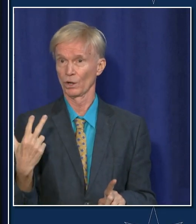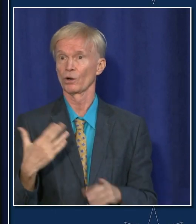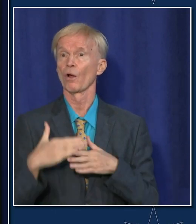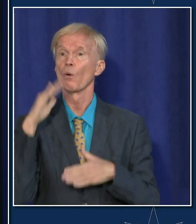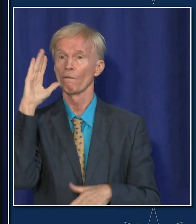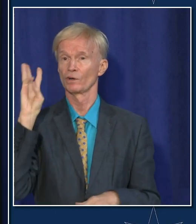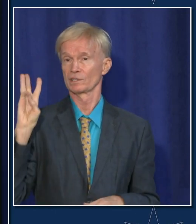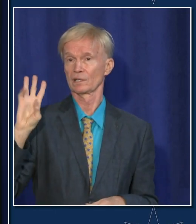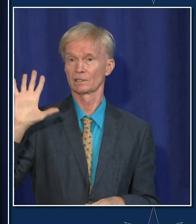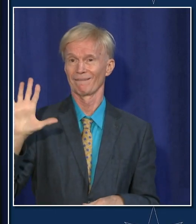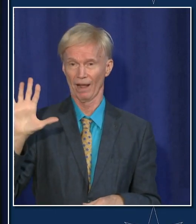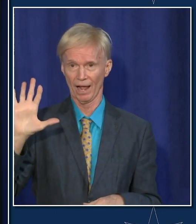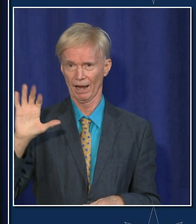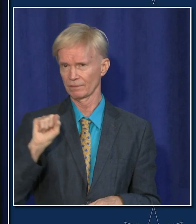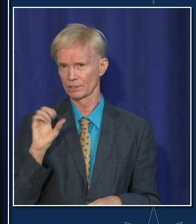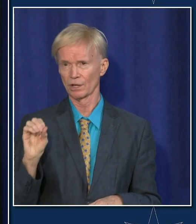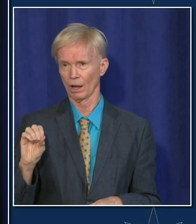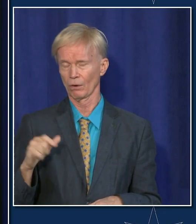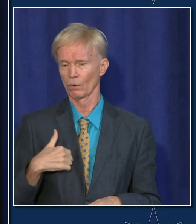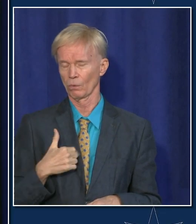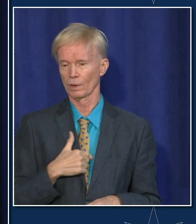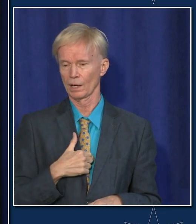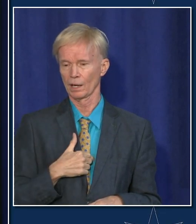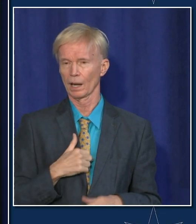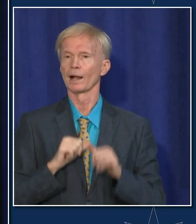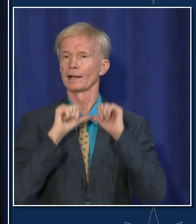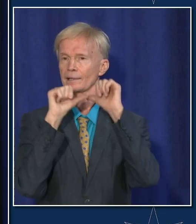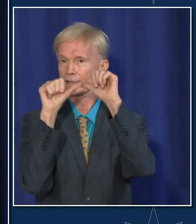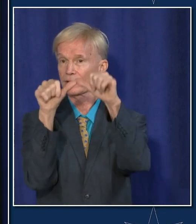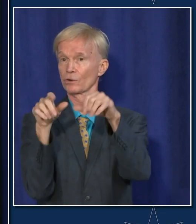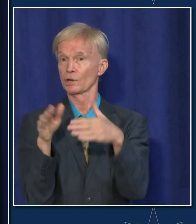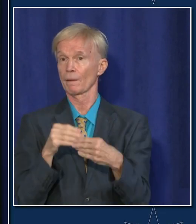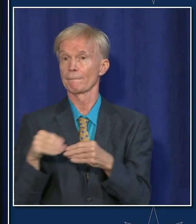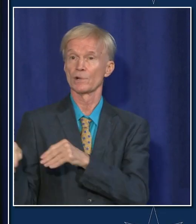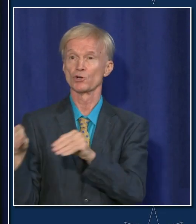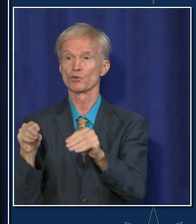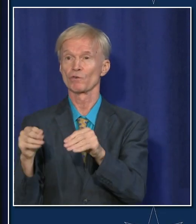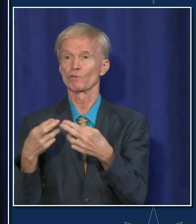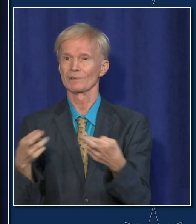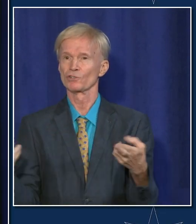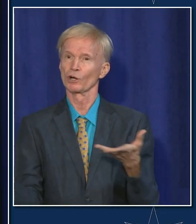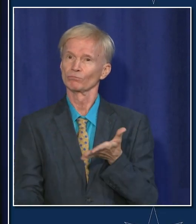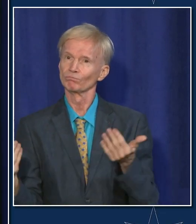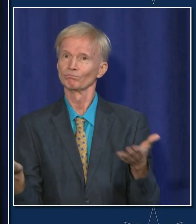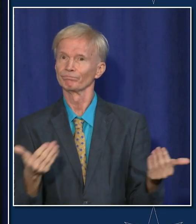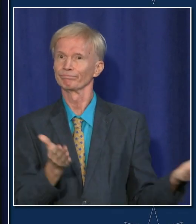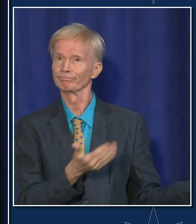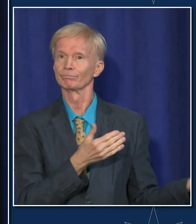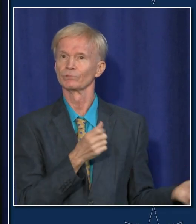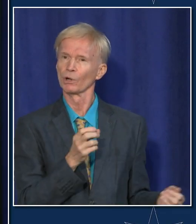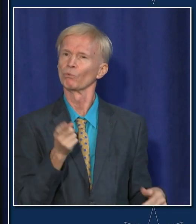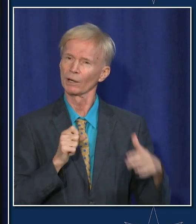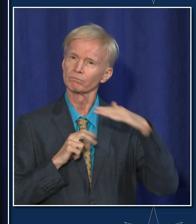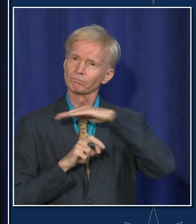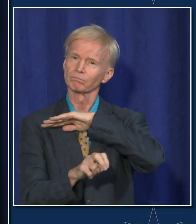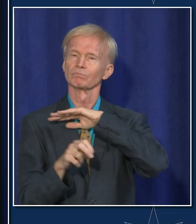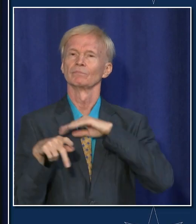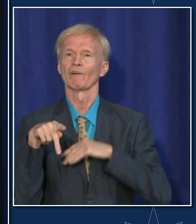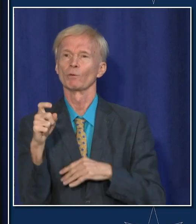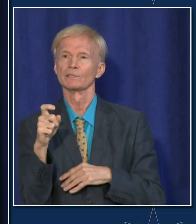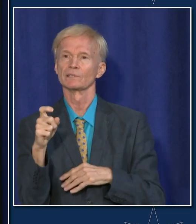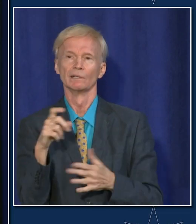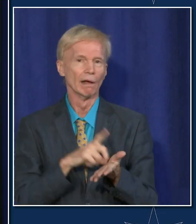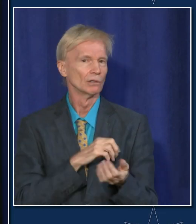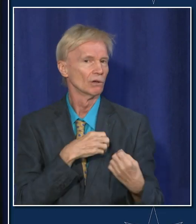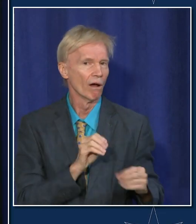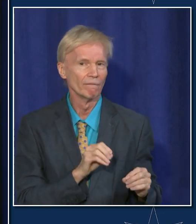over 65. So we continue to really move resources into that program. So walk into a pharmacy, walk into a doctor's office,